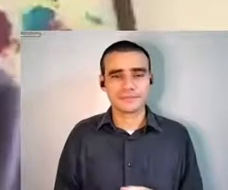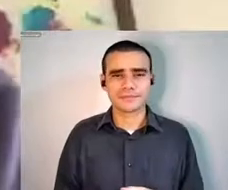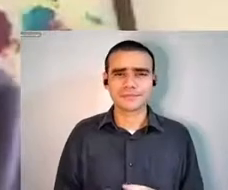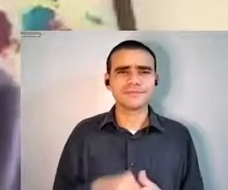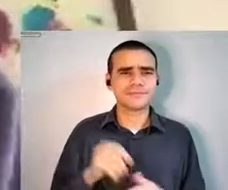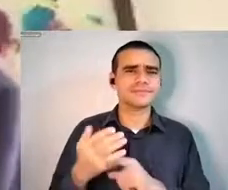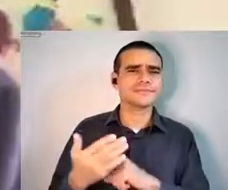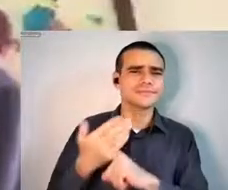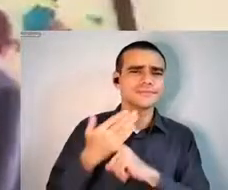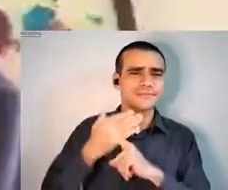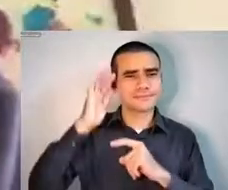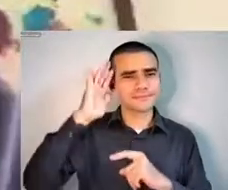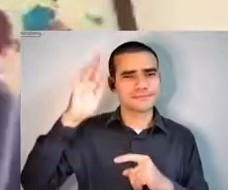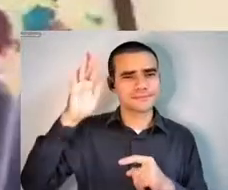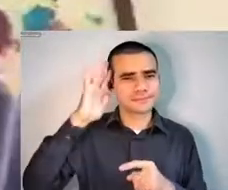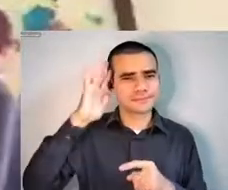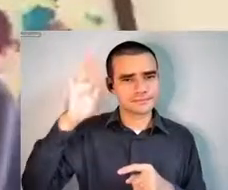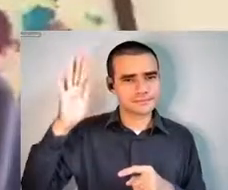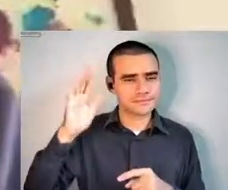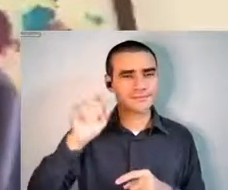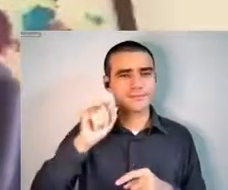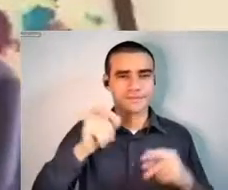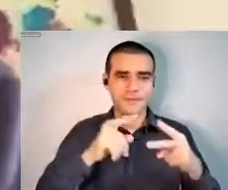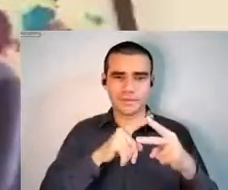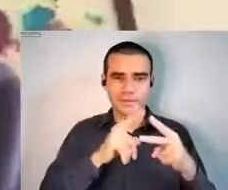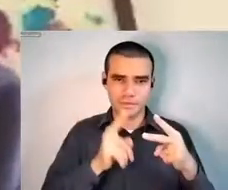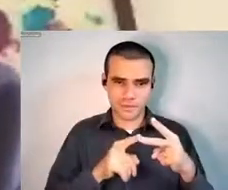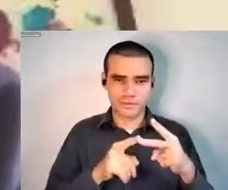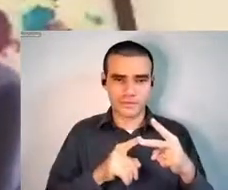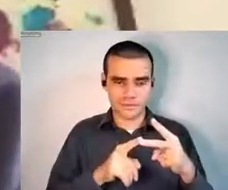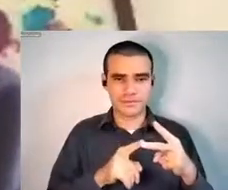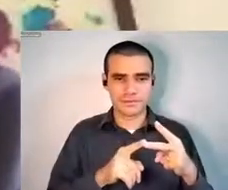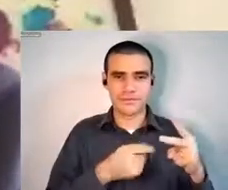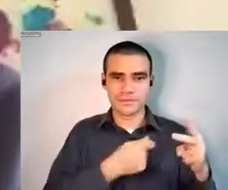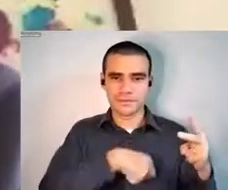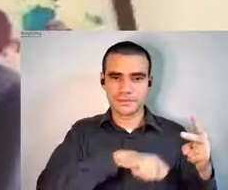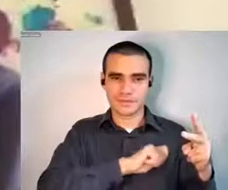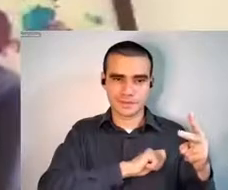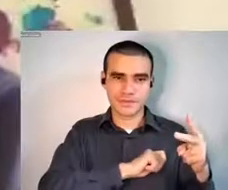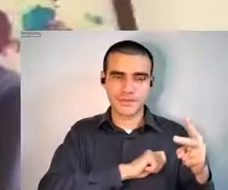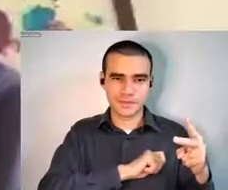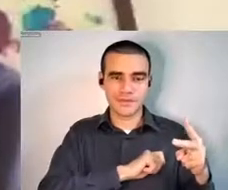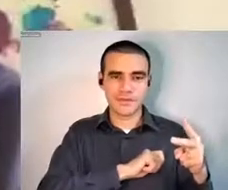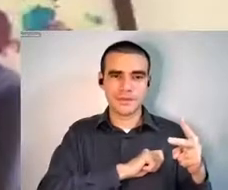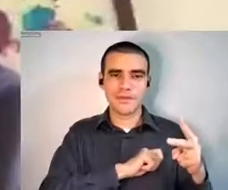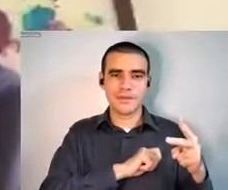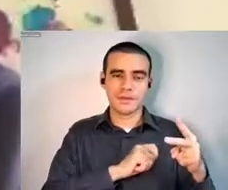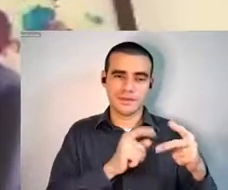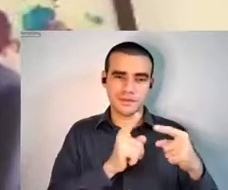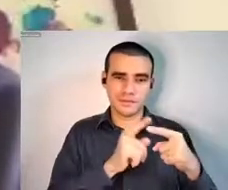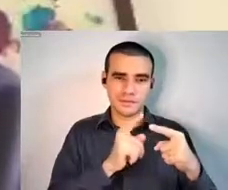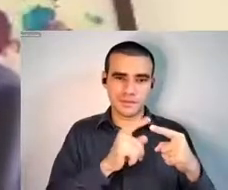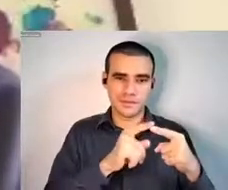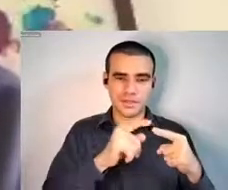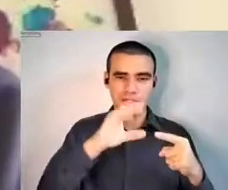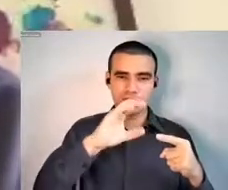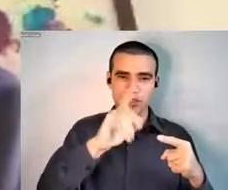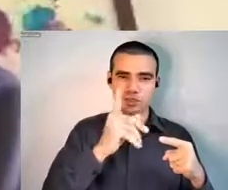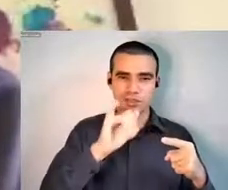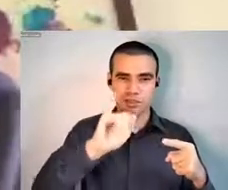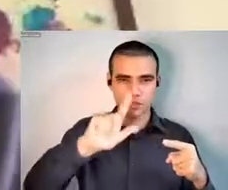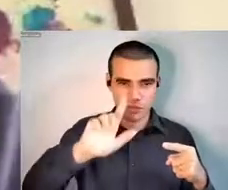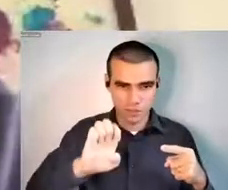And the person who made me think about that were two authors, one from Chile and another one